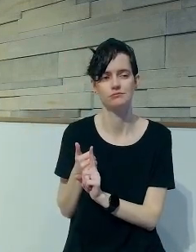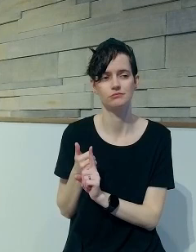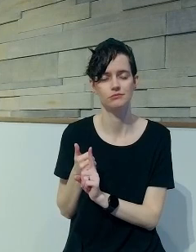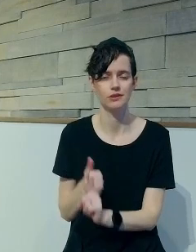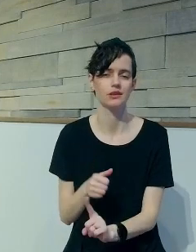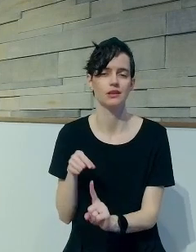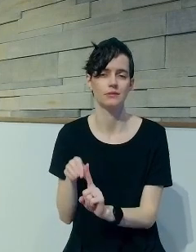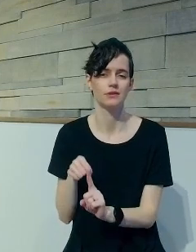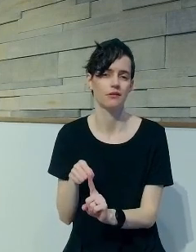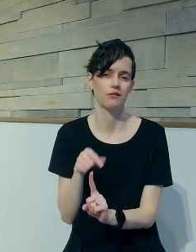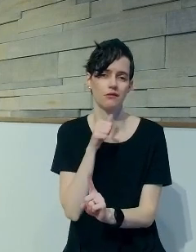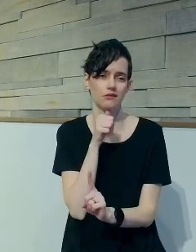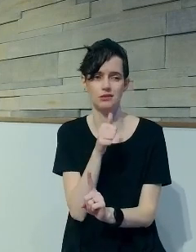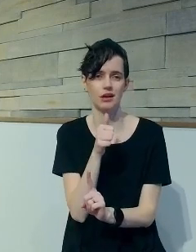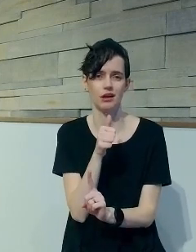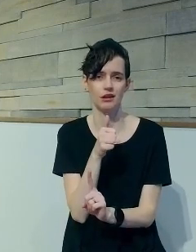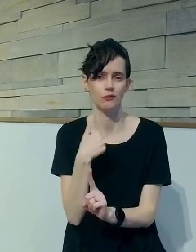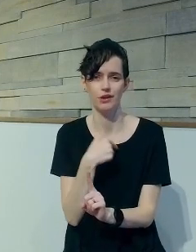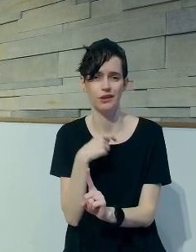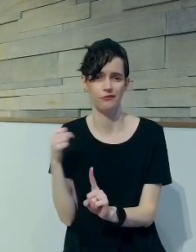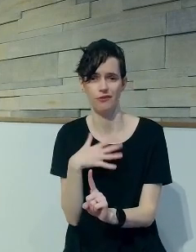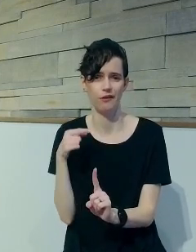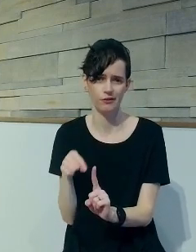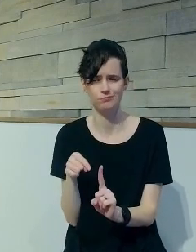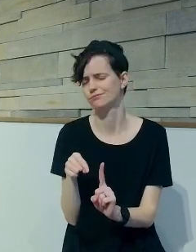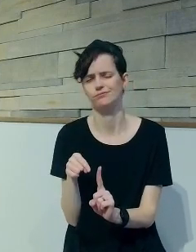is not the one we need to fear